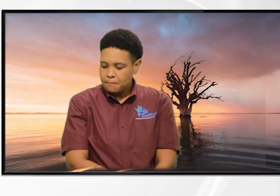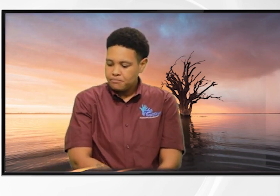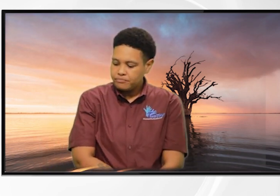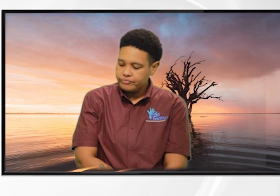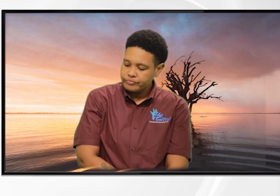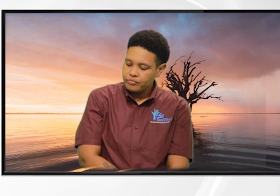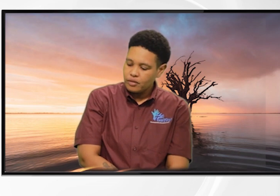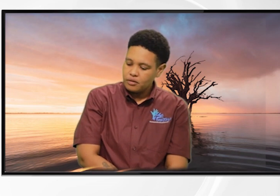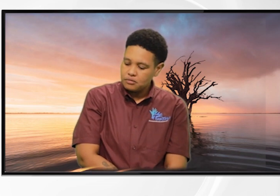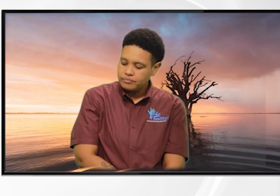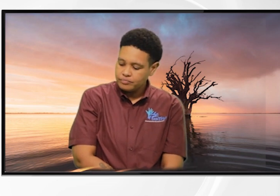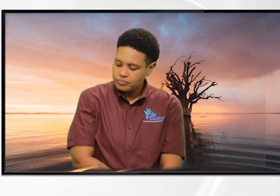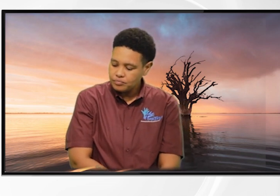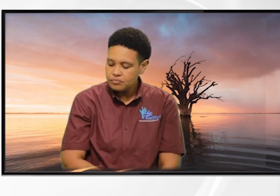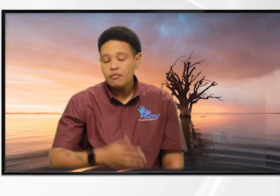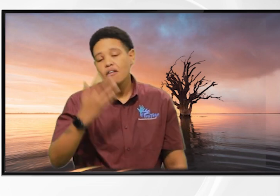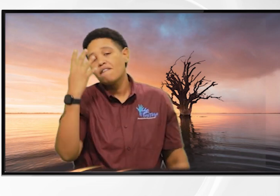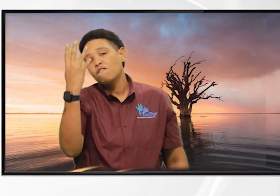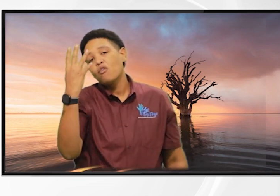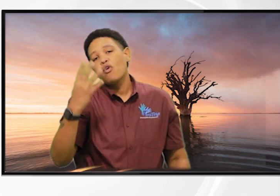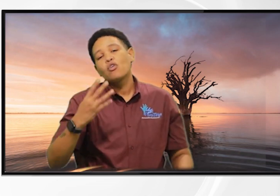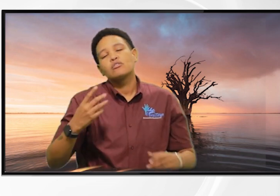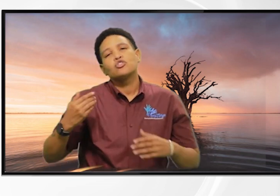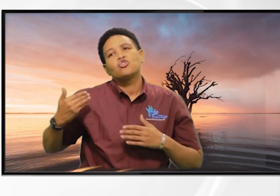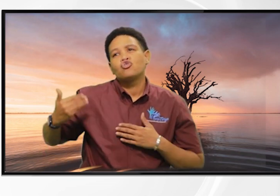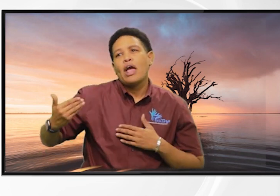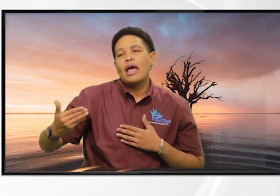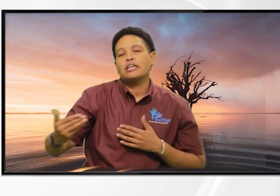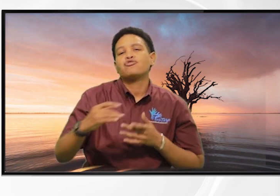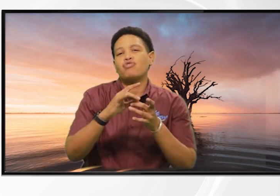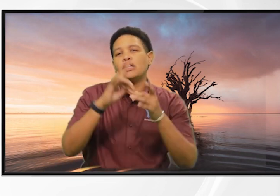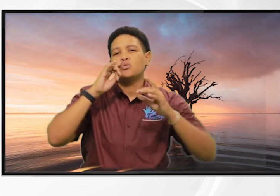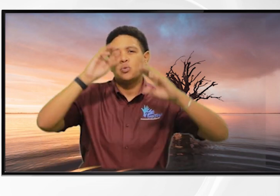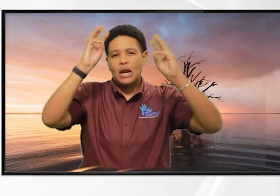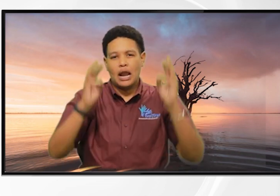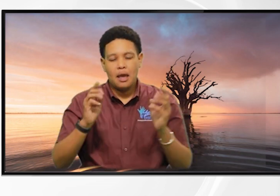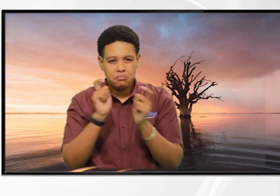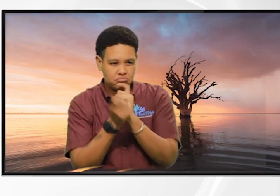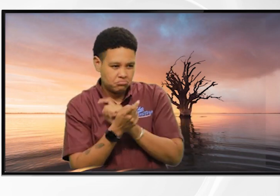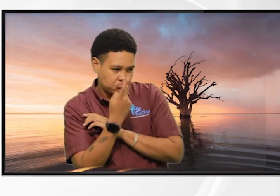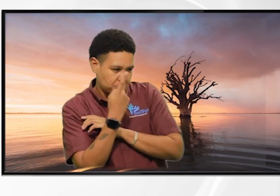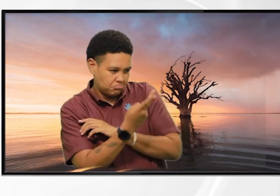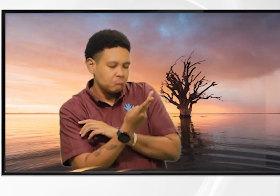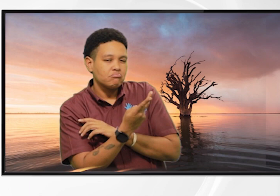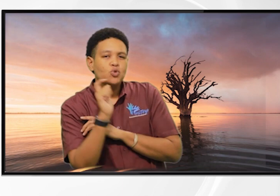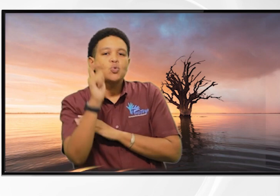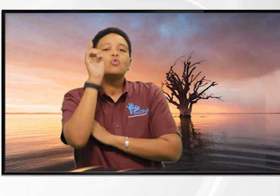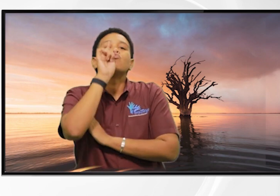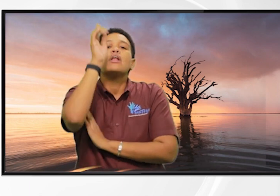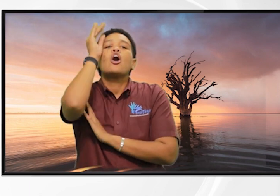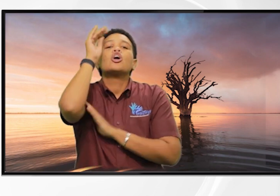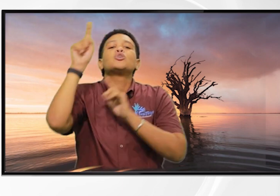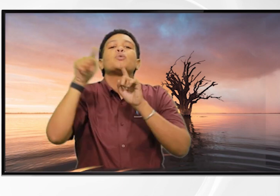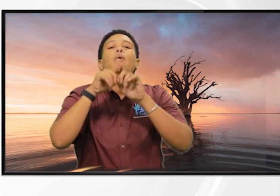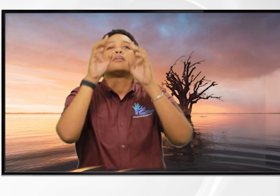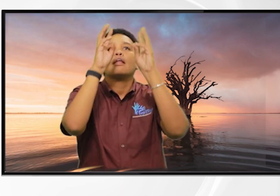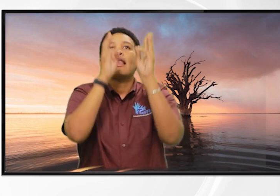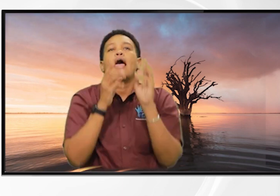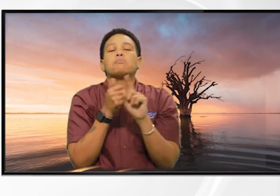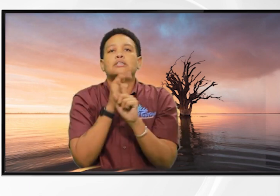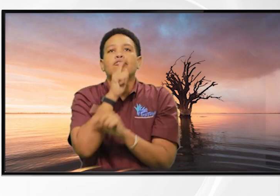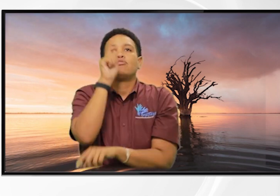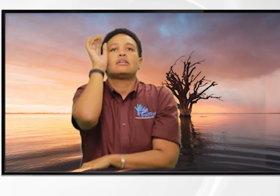Here are 4 present climate trends related to climate change that should be considered when the climate is being